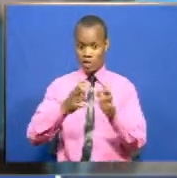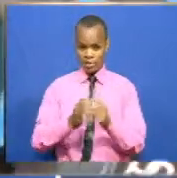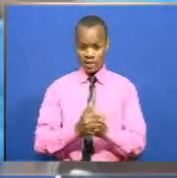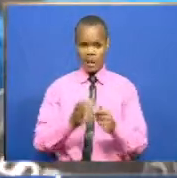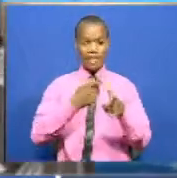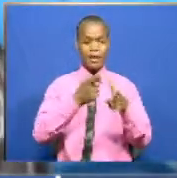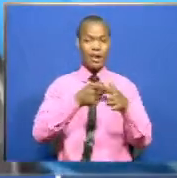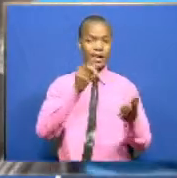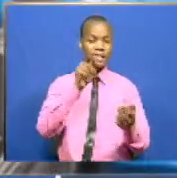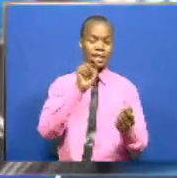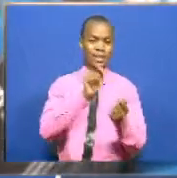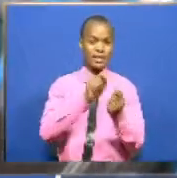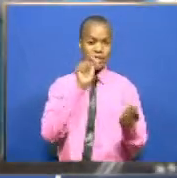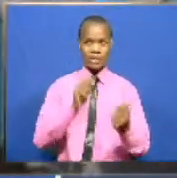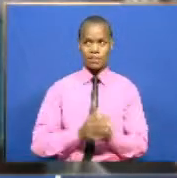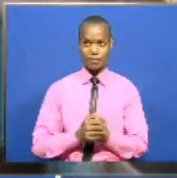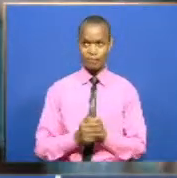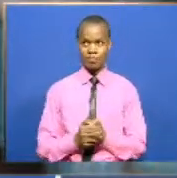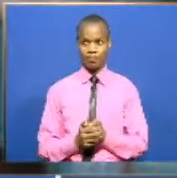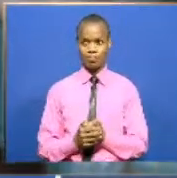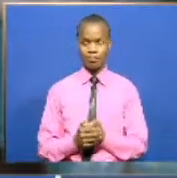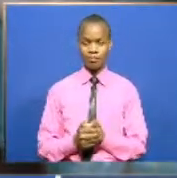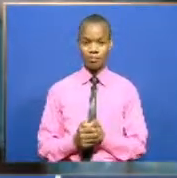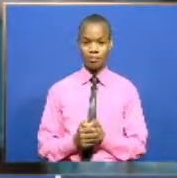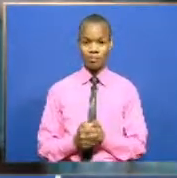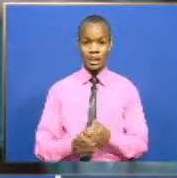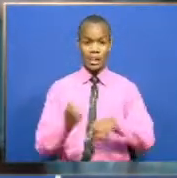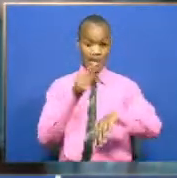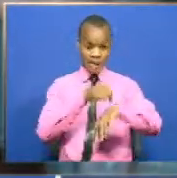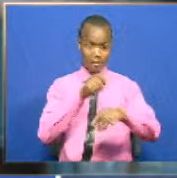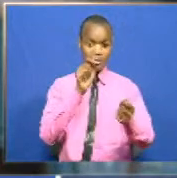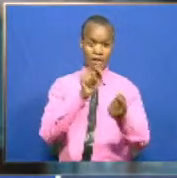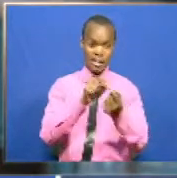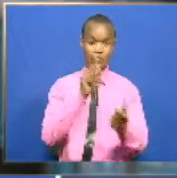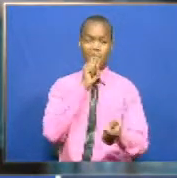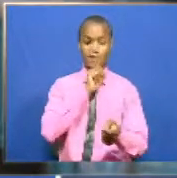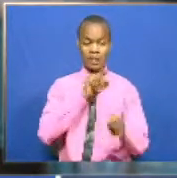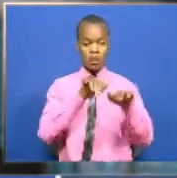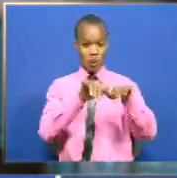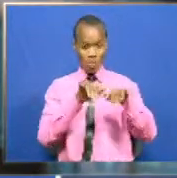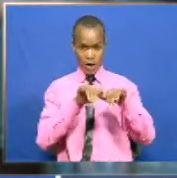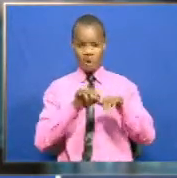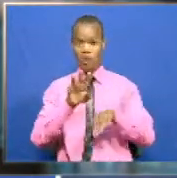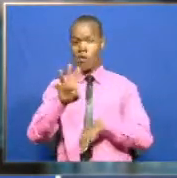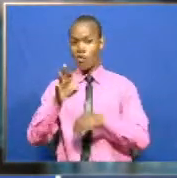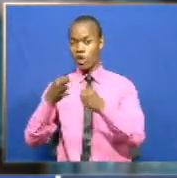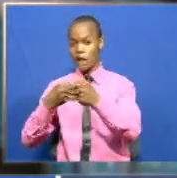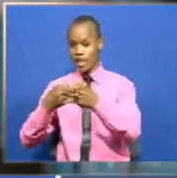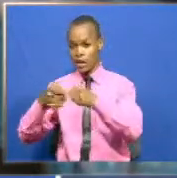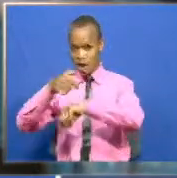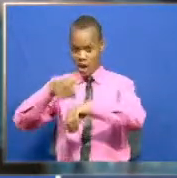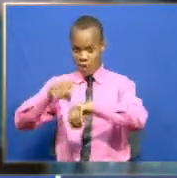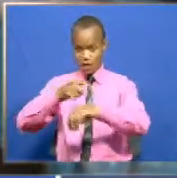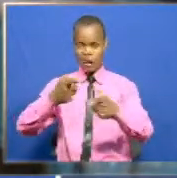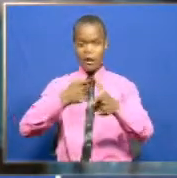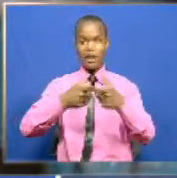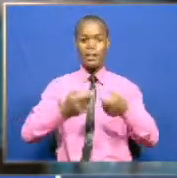out on the minimum after 48 hours, and they'll be able to be notified. Kabasa?